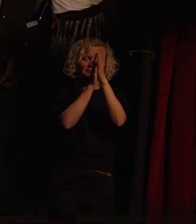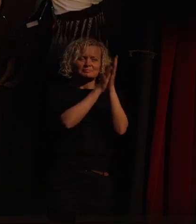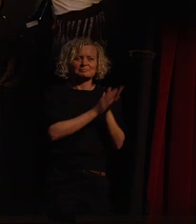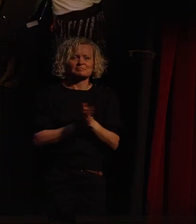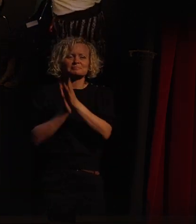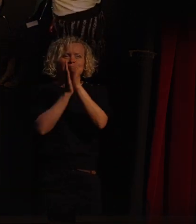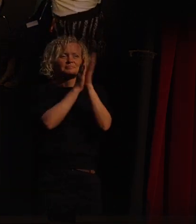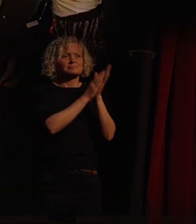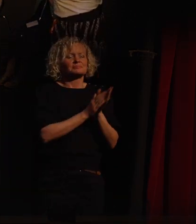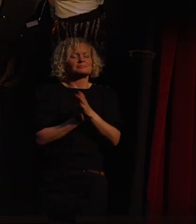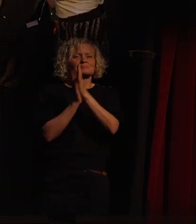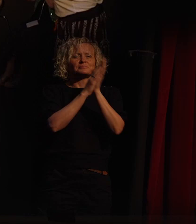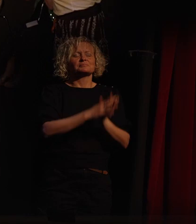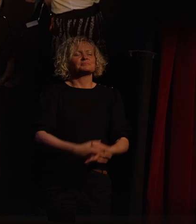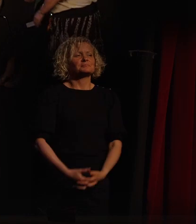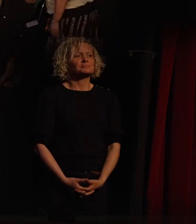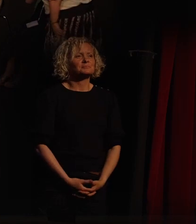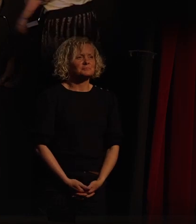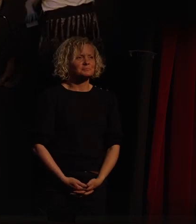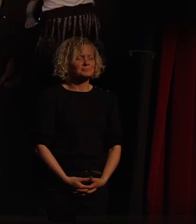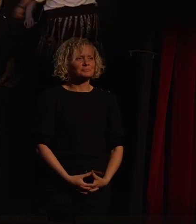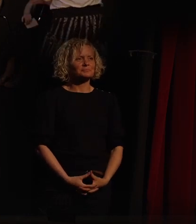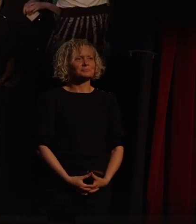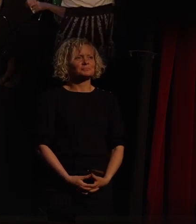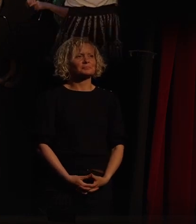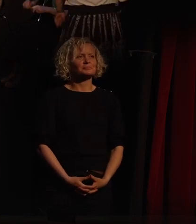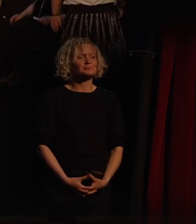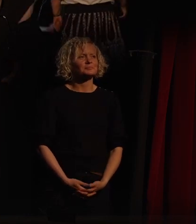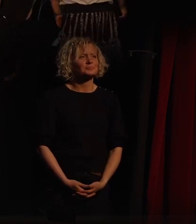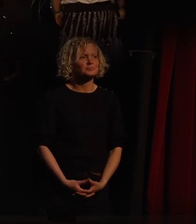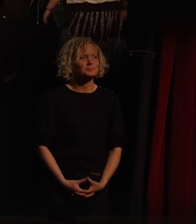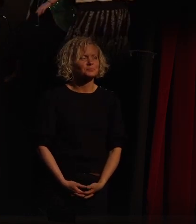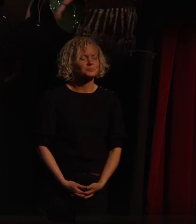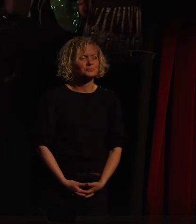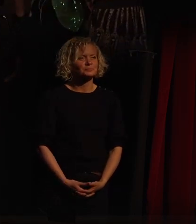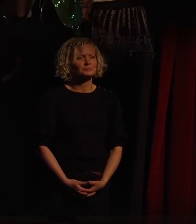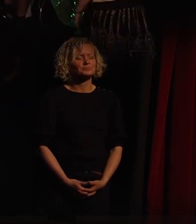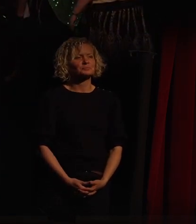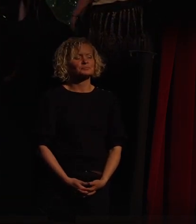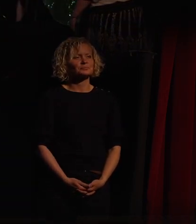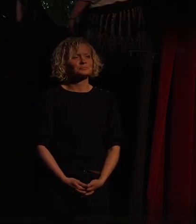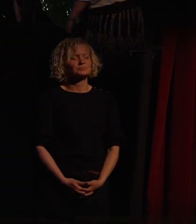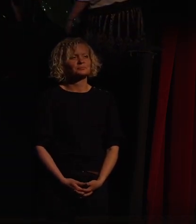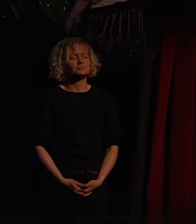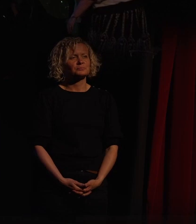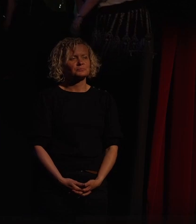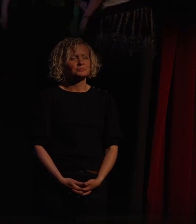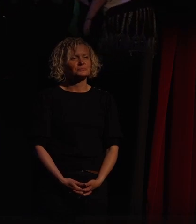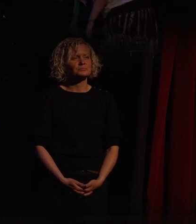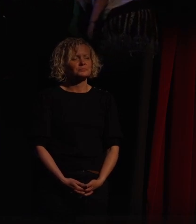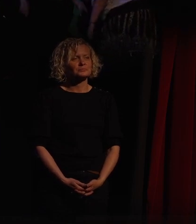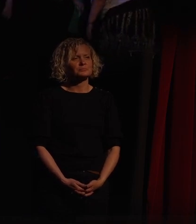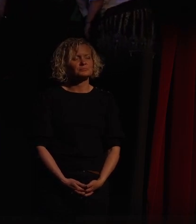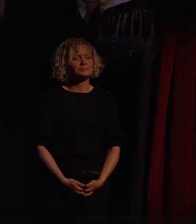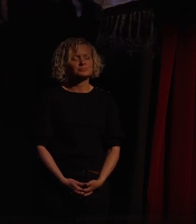Well done, well done. Come along then, let's go. This way. Can you manage? Am I